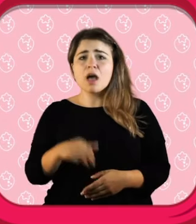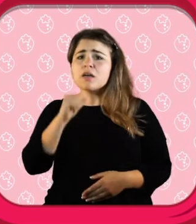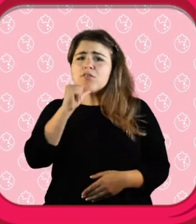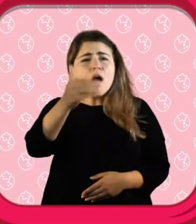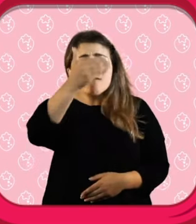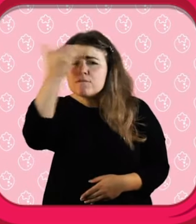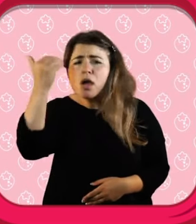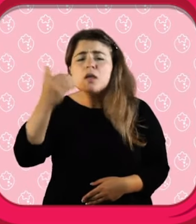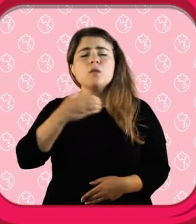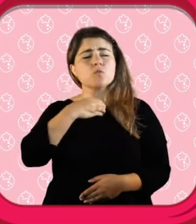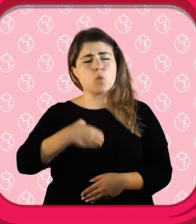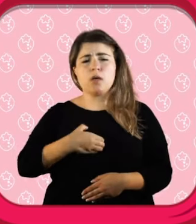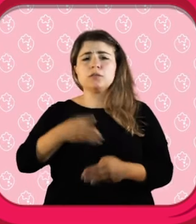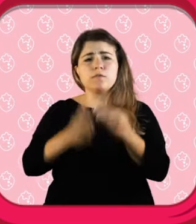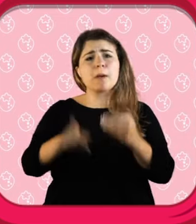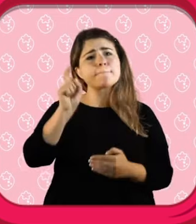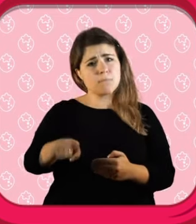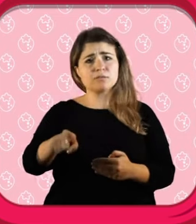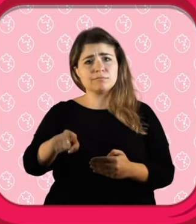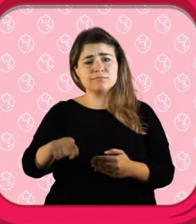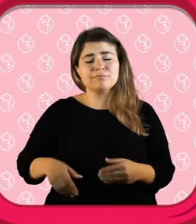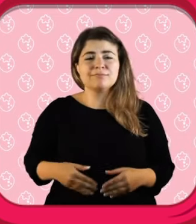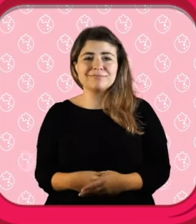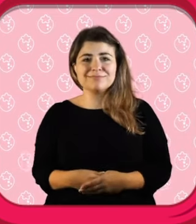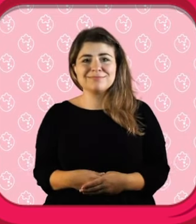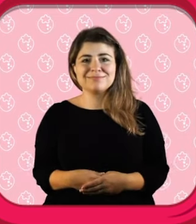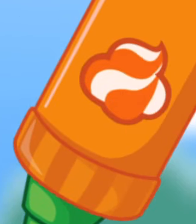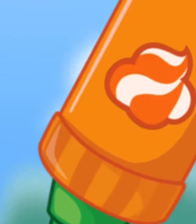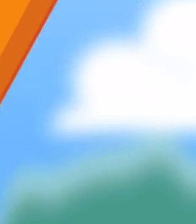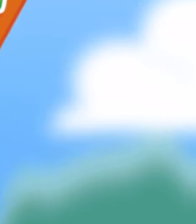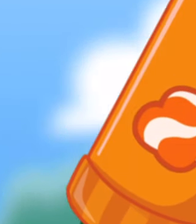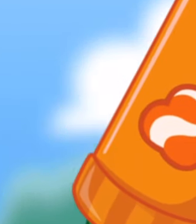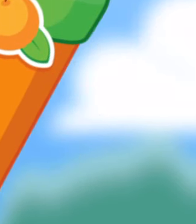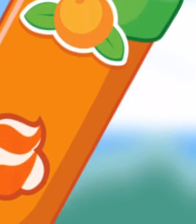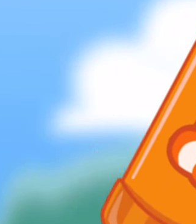Don't forget, there's a special wish to fulfill!